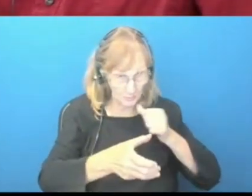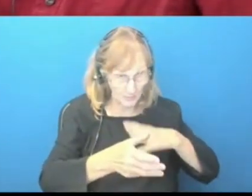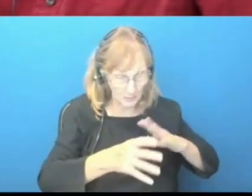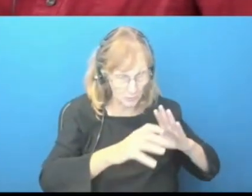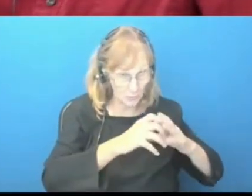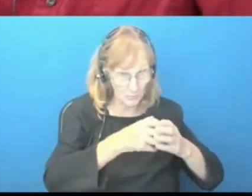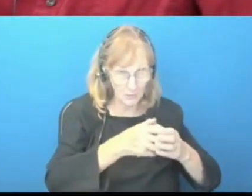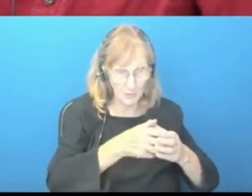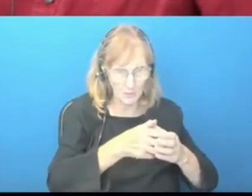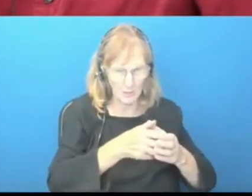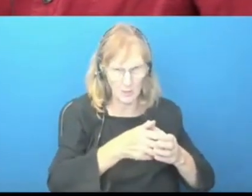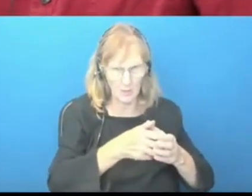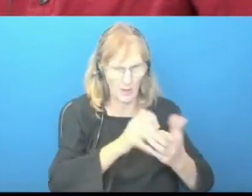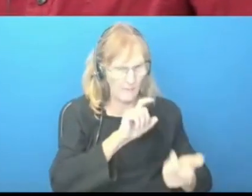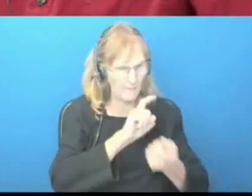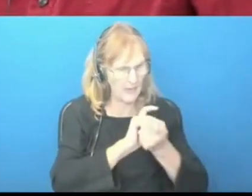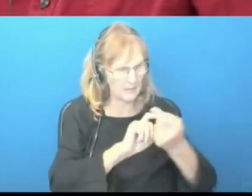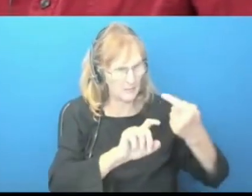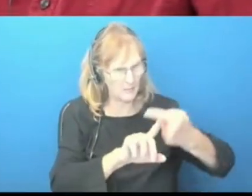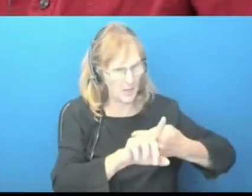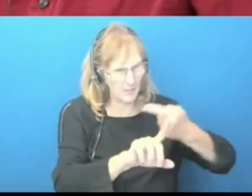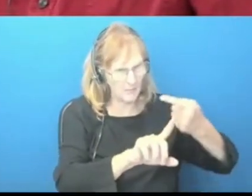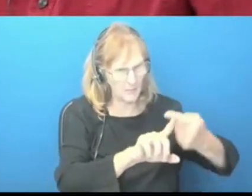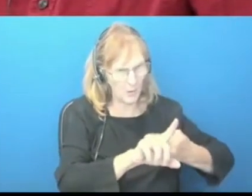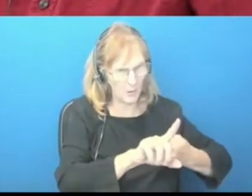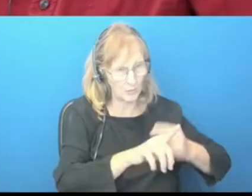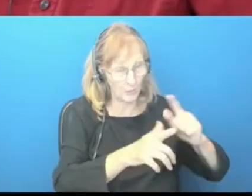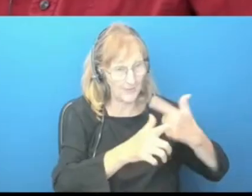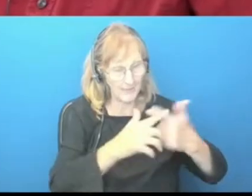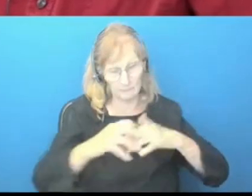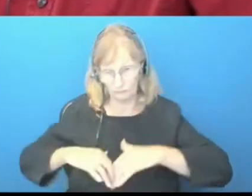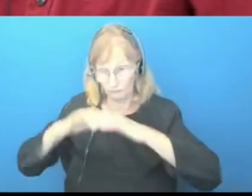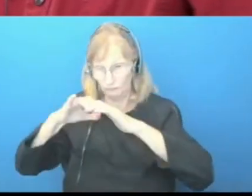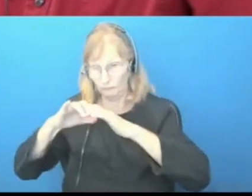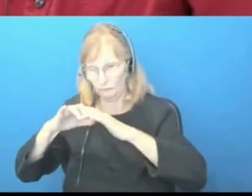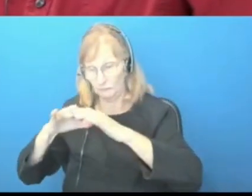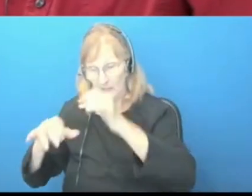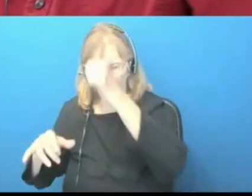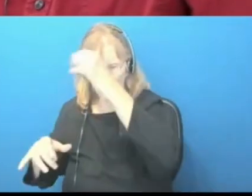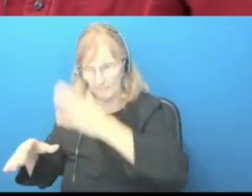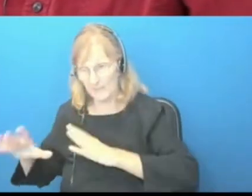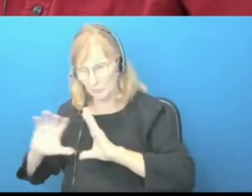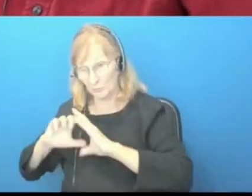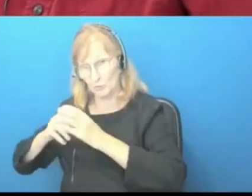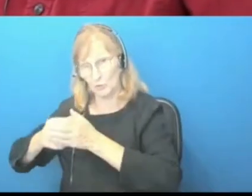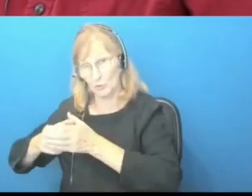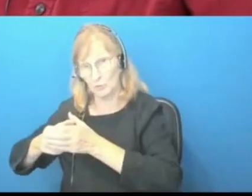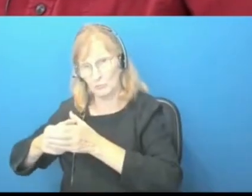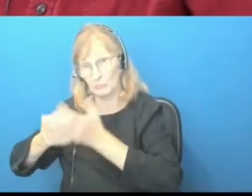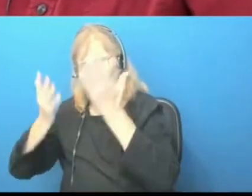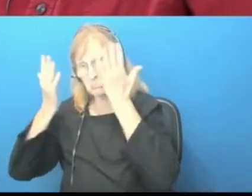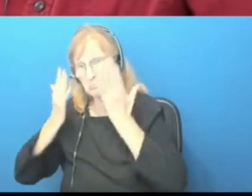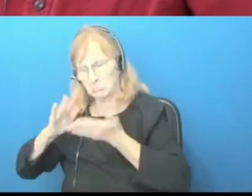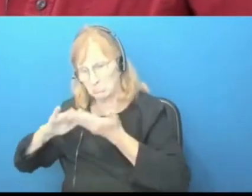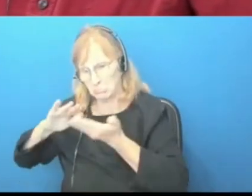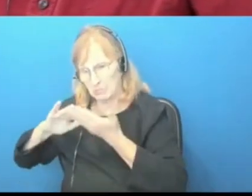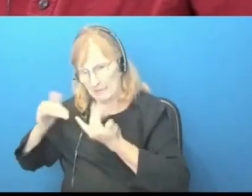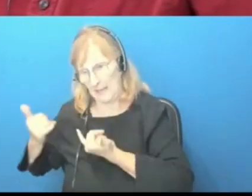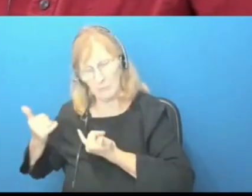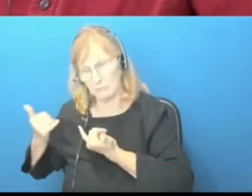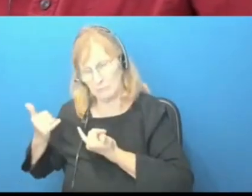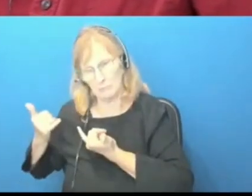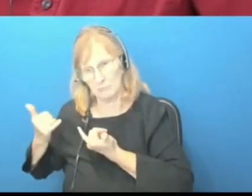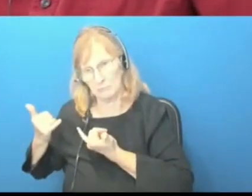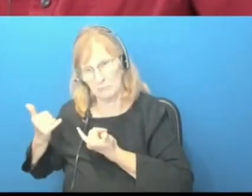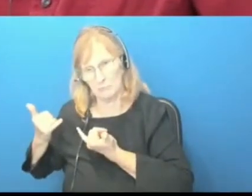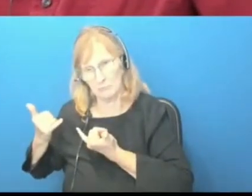met once a month. So I started a men's group in this church. Unfortunately, it's not going on right now, but for